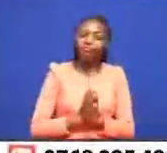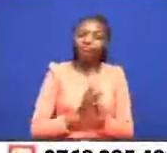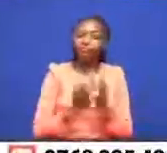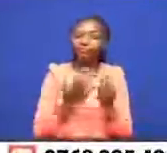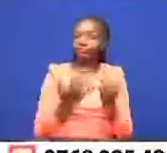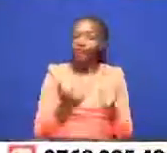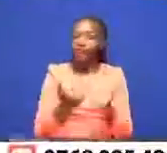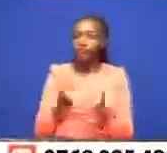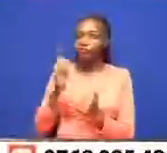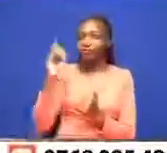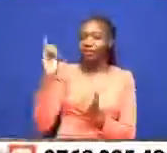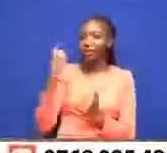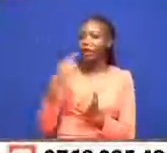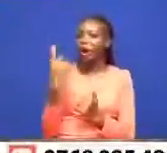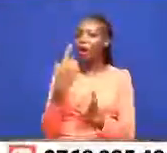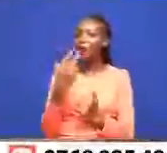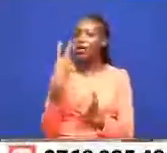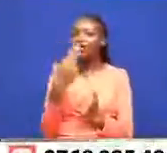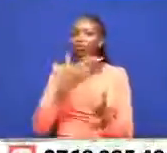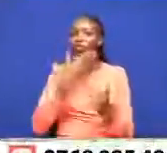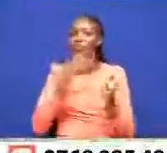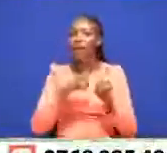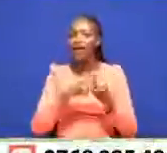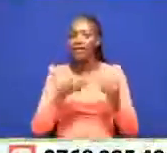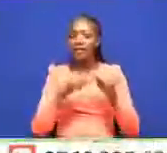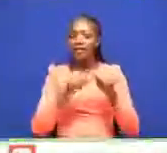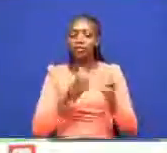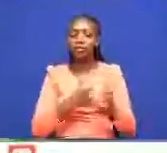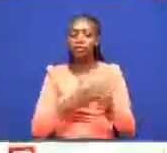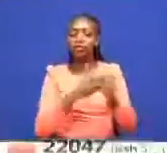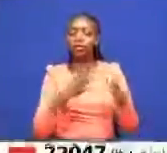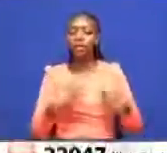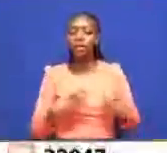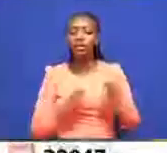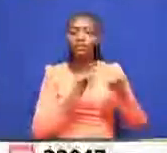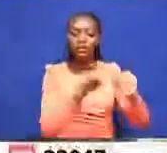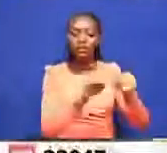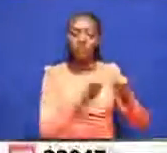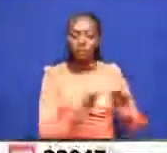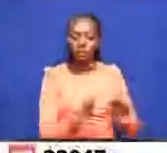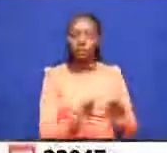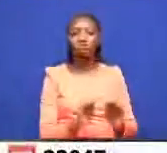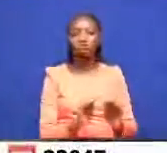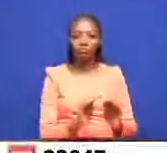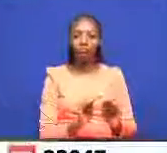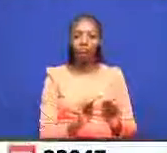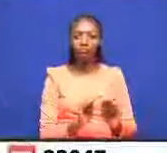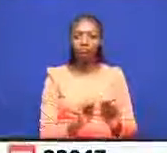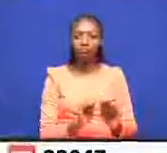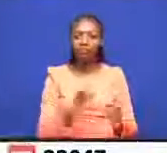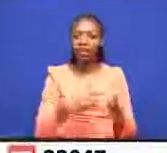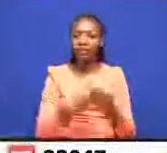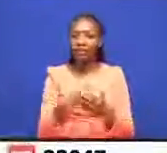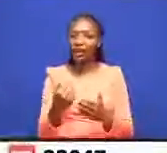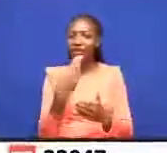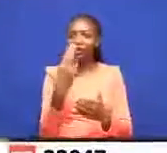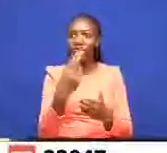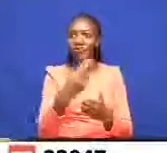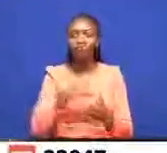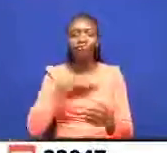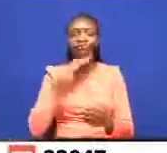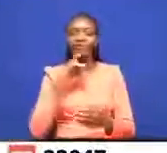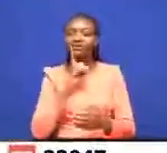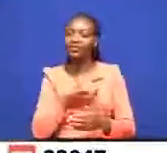to the gravesite, their hopes of cherishing siblinghood with their four younger siblings already 6 feet under.